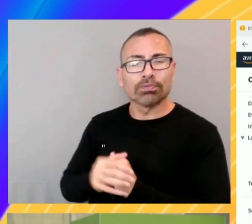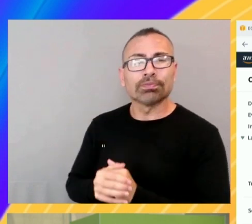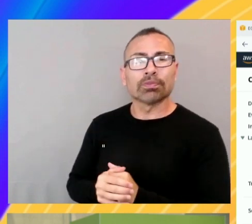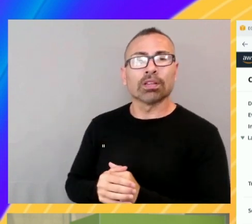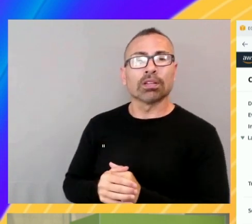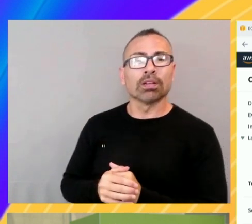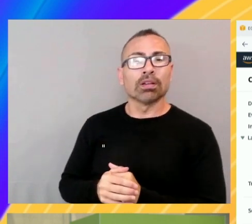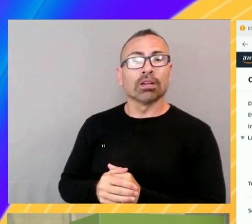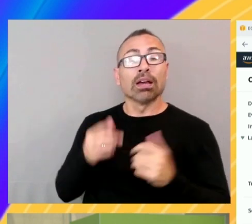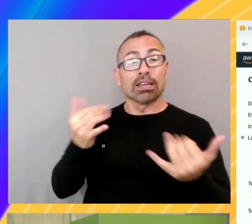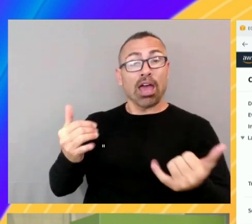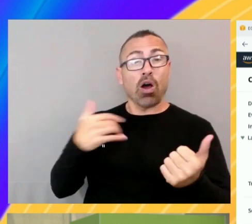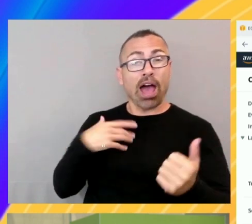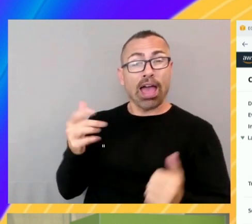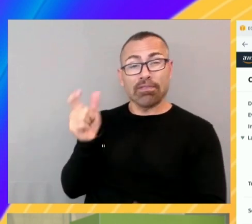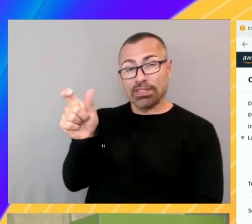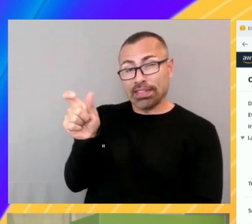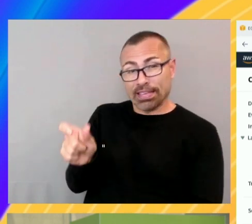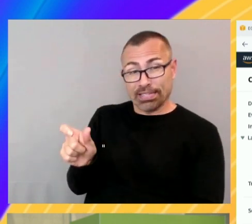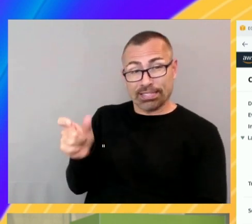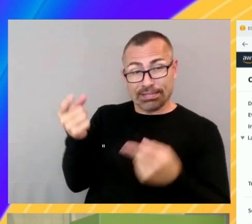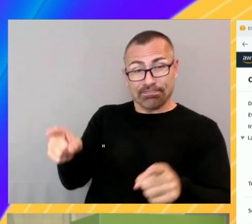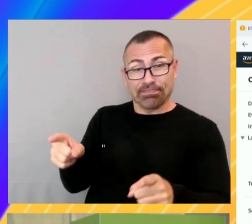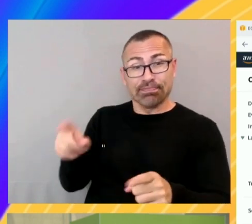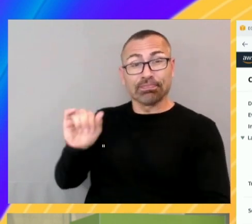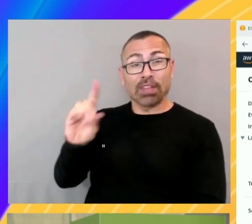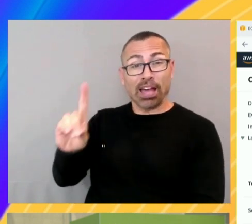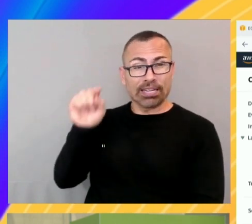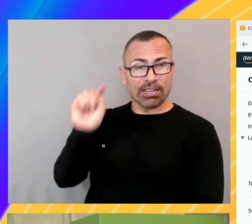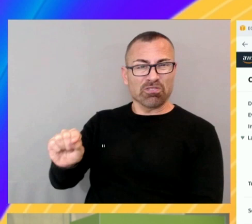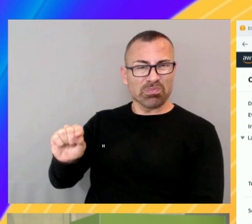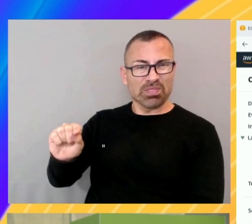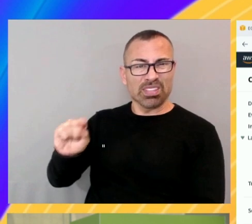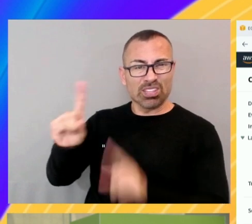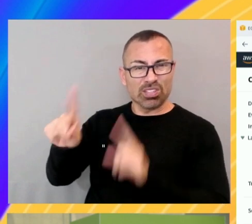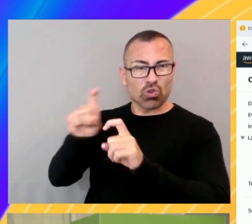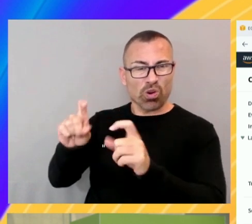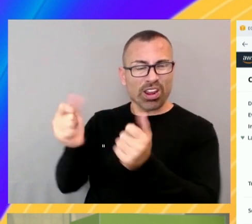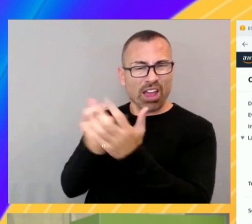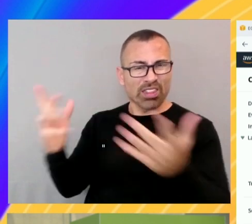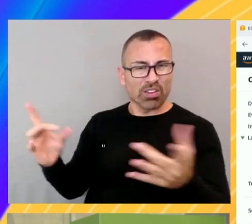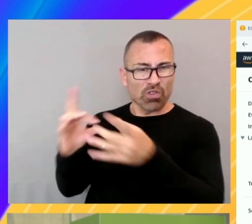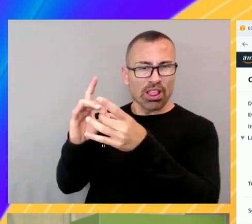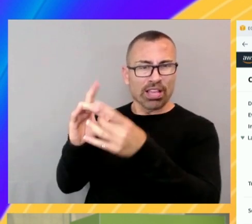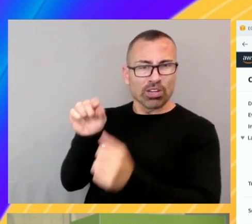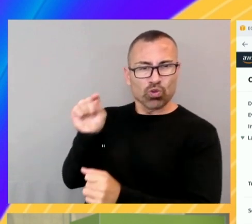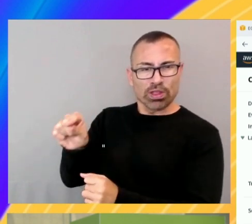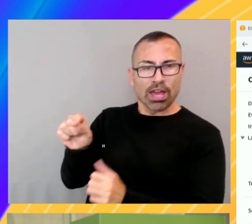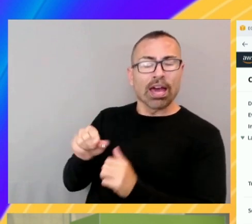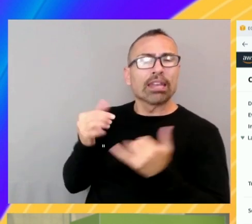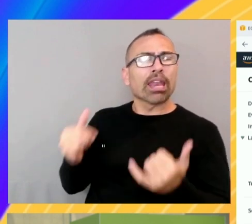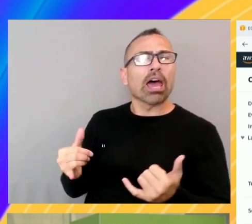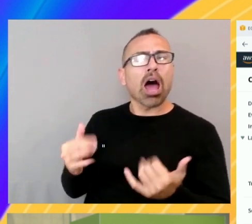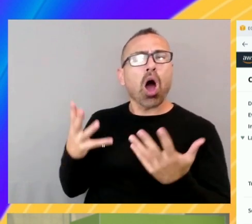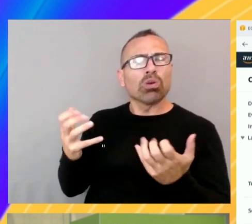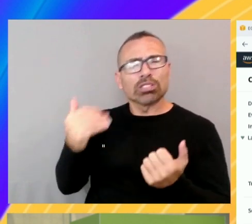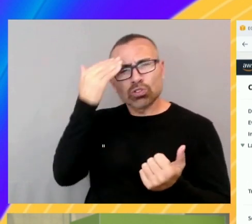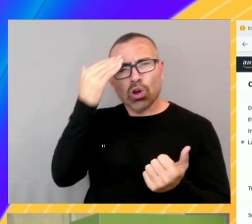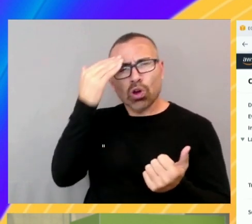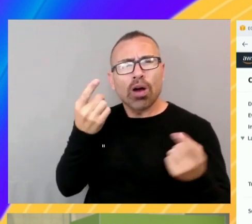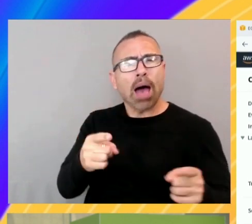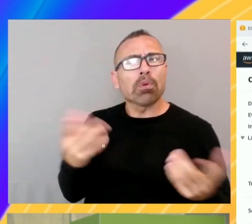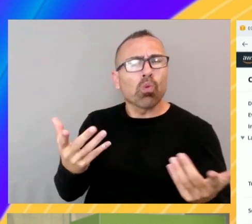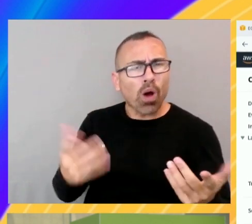from this query and all the information that's being done with that instance. Now I want to see what actually took place, who actually did it. And so this